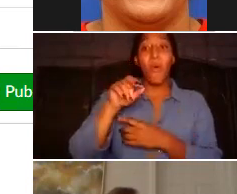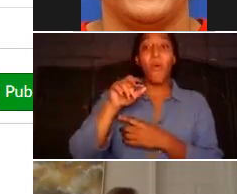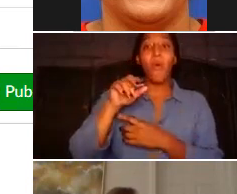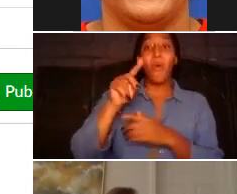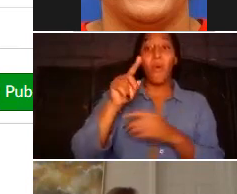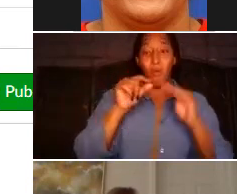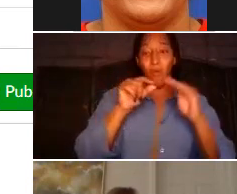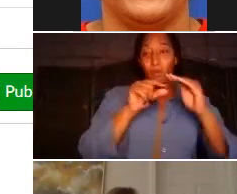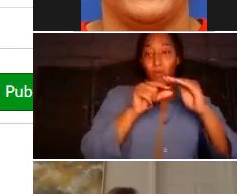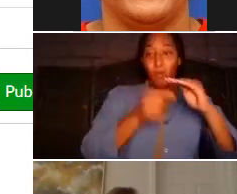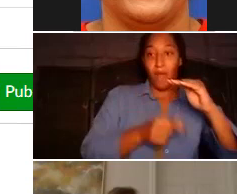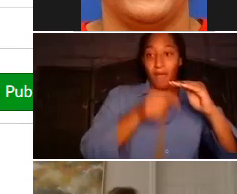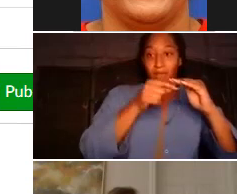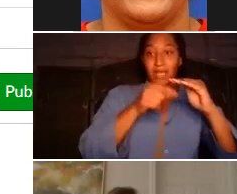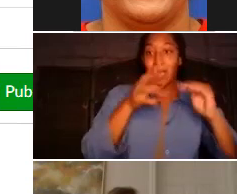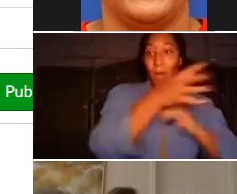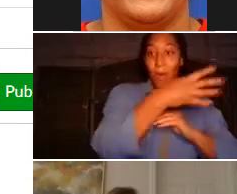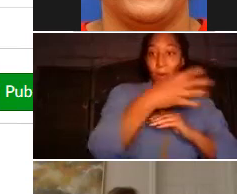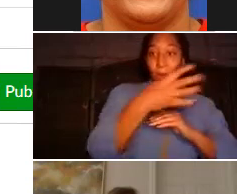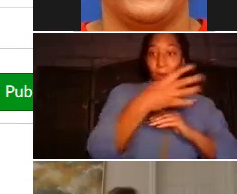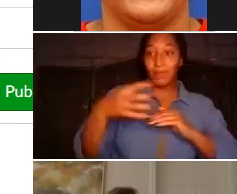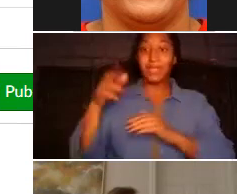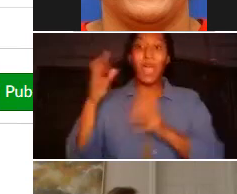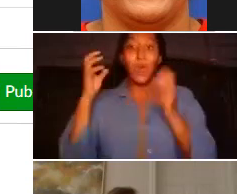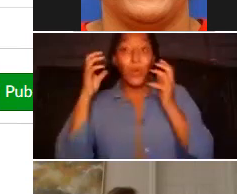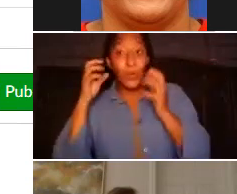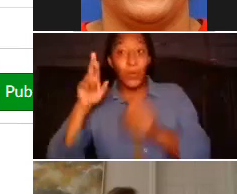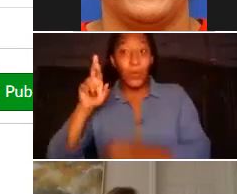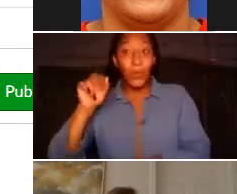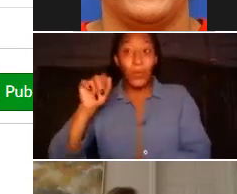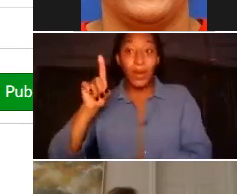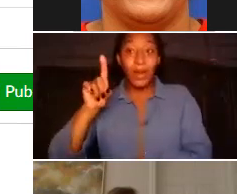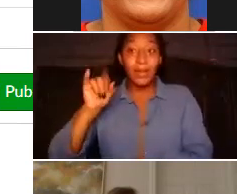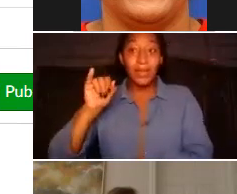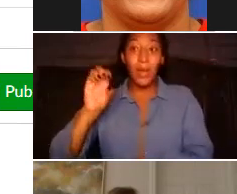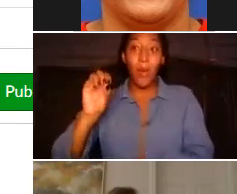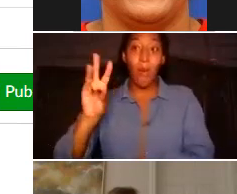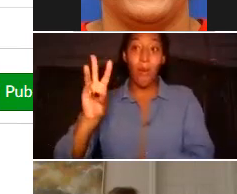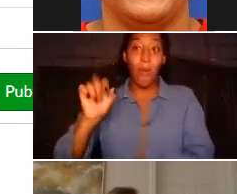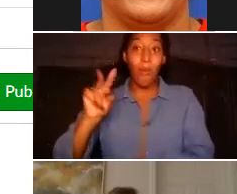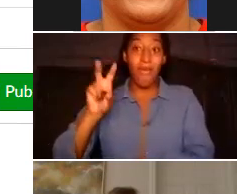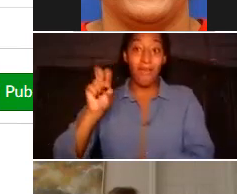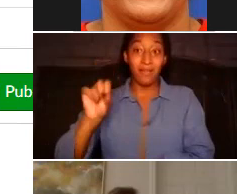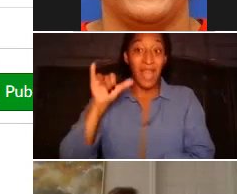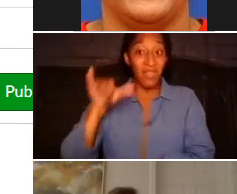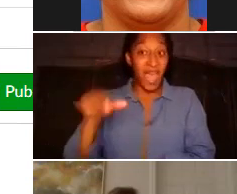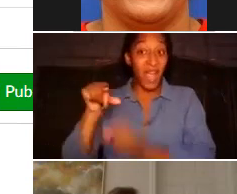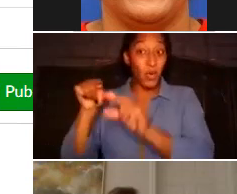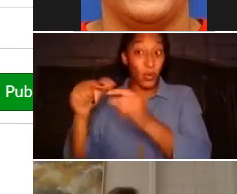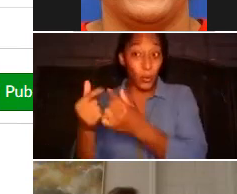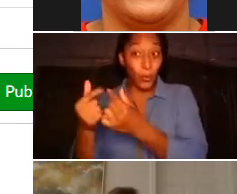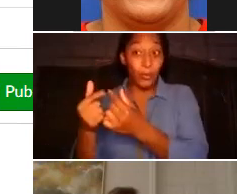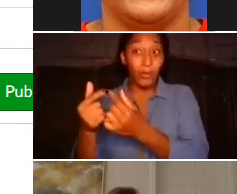mesh together in this very relevant and new topic that's being